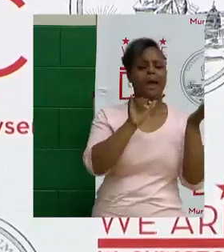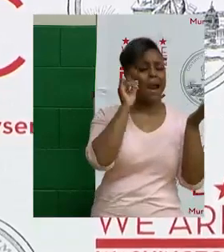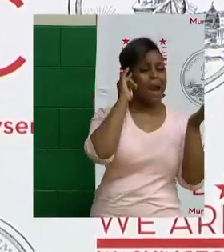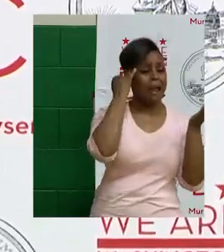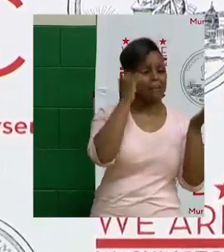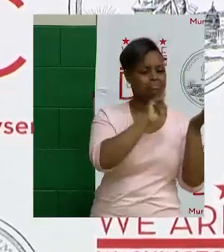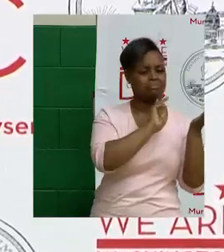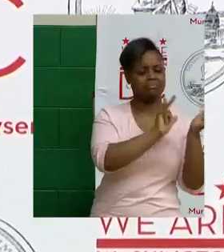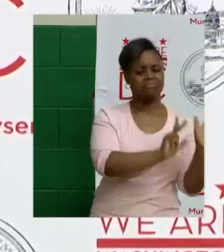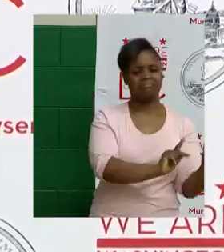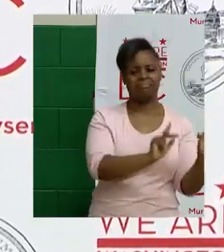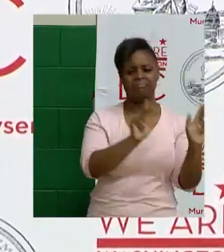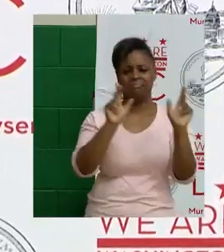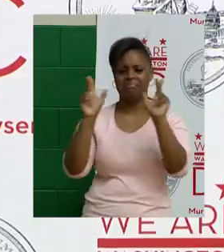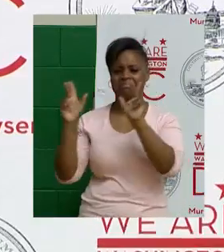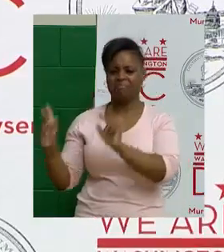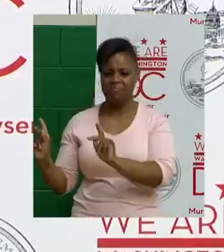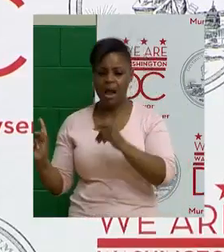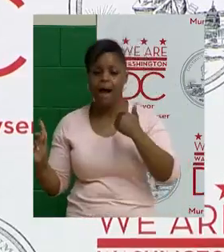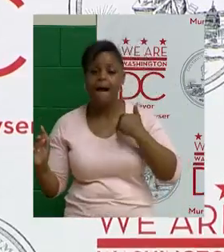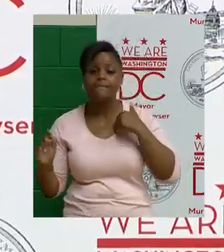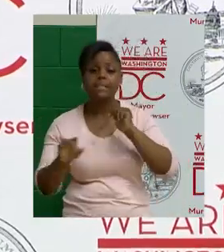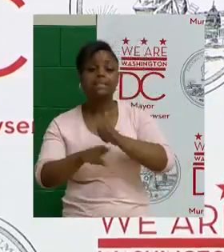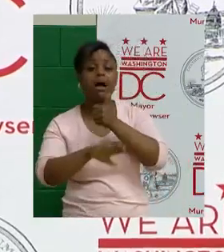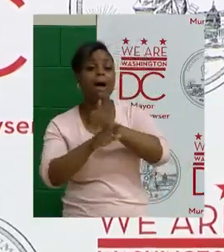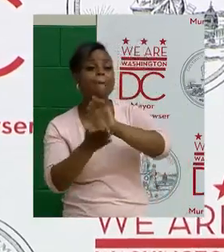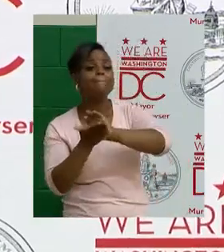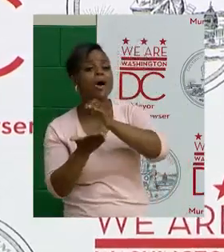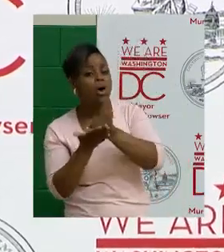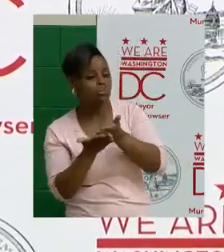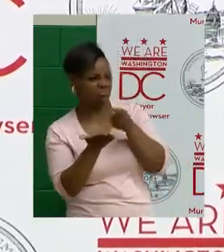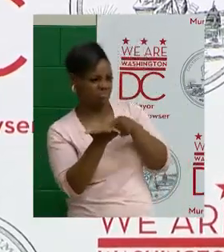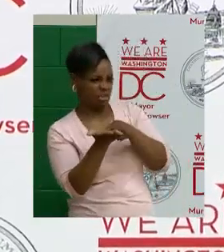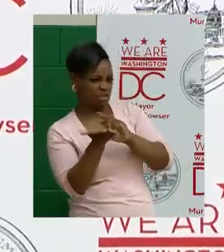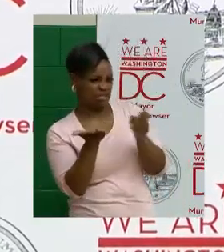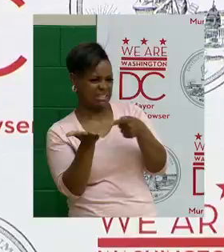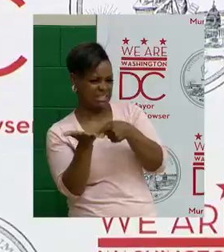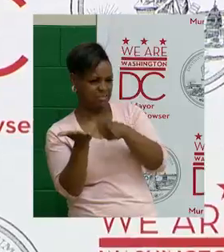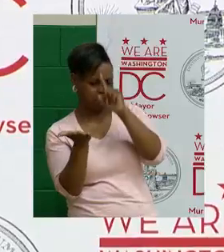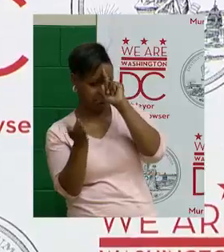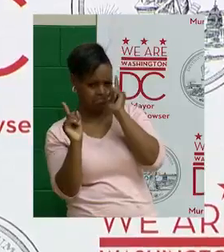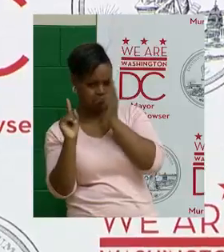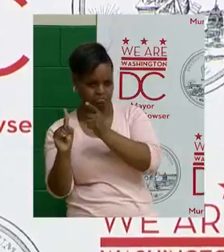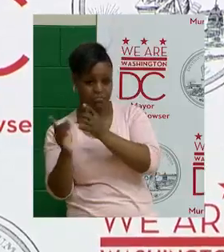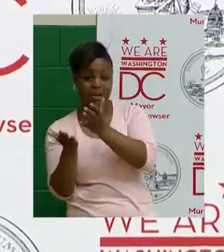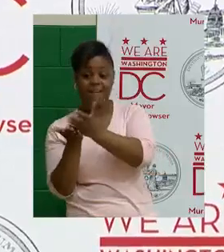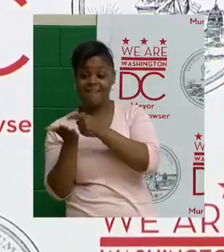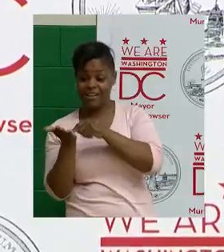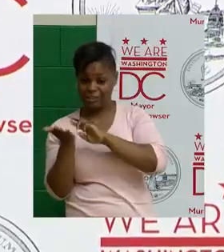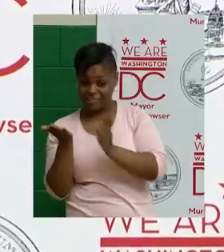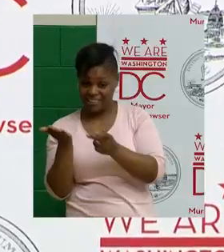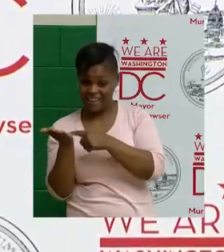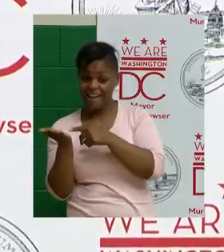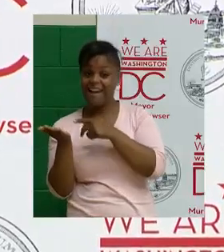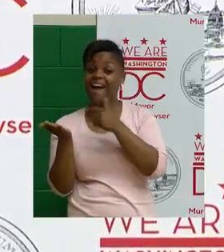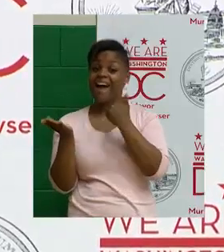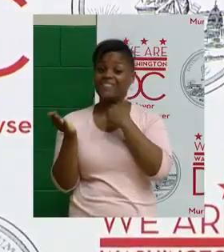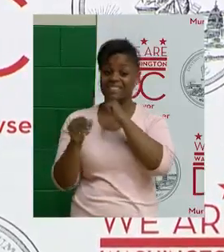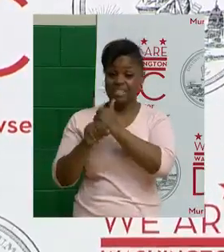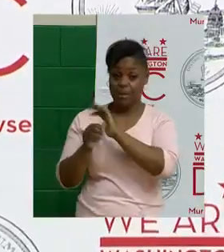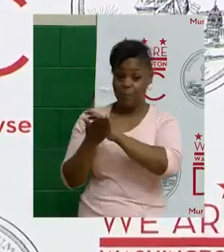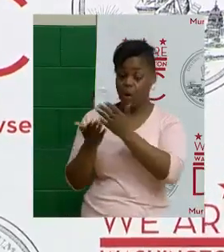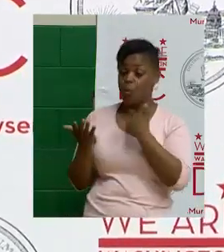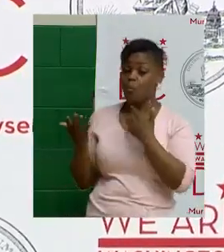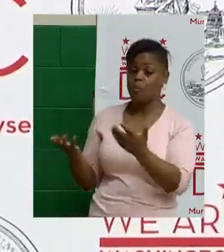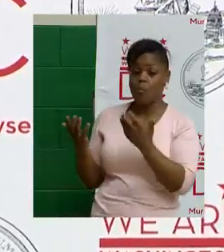have a certain amount of money coming in, and you have a certain amount of things that you must and want to do with